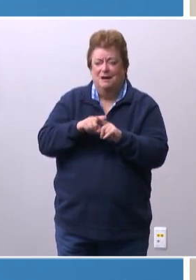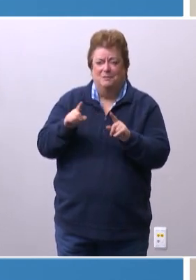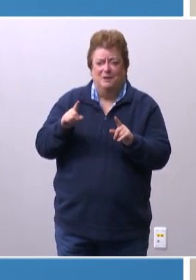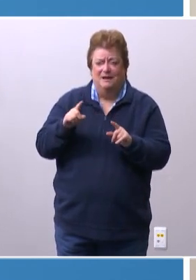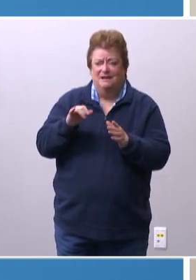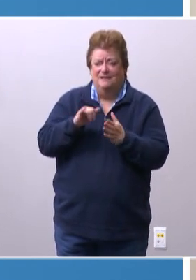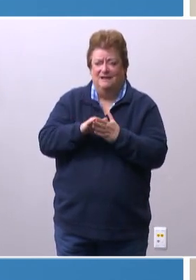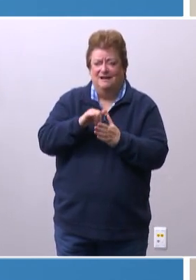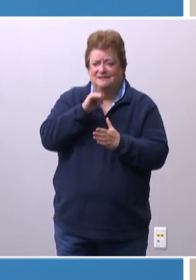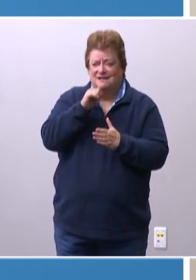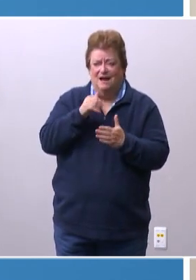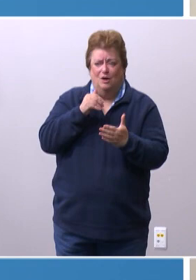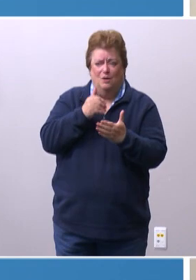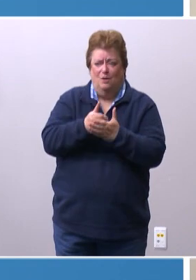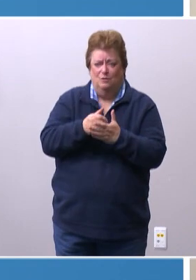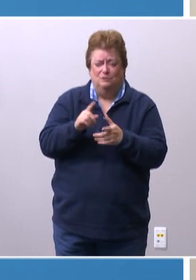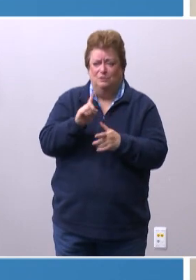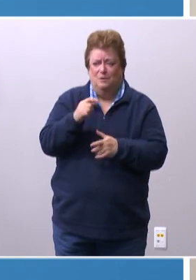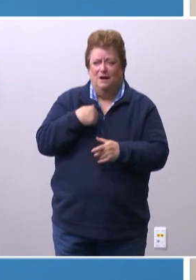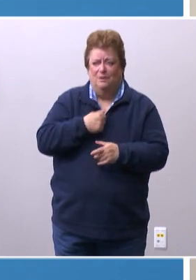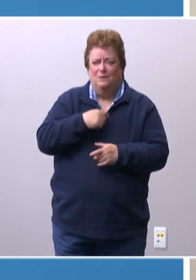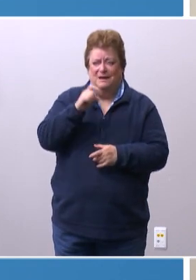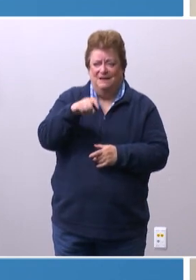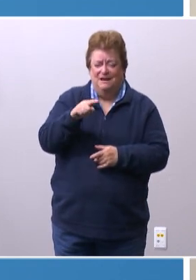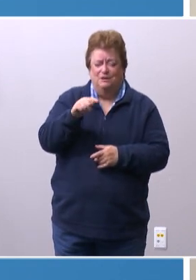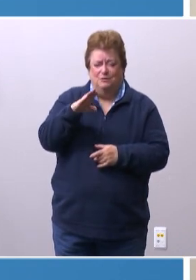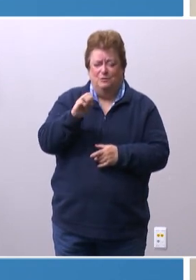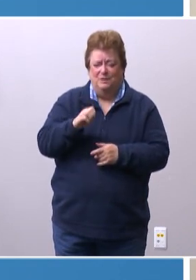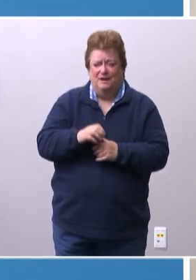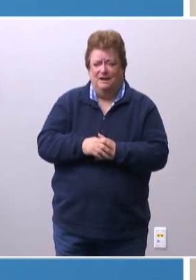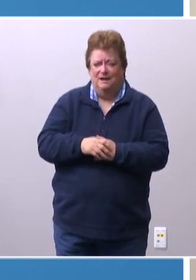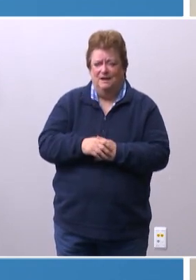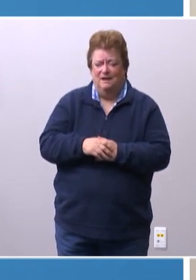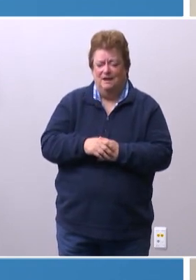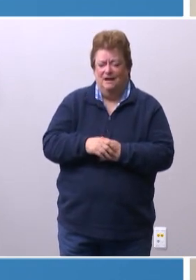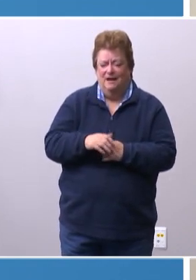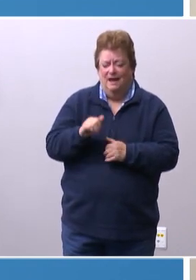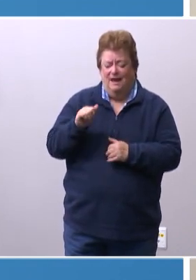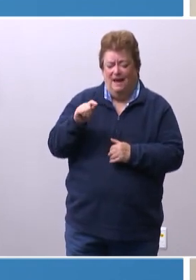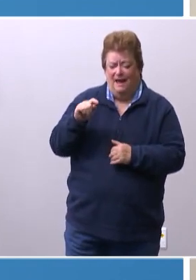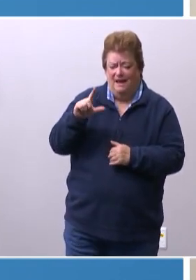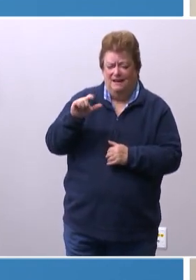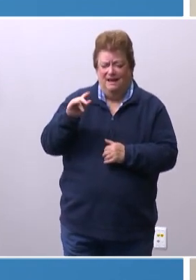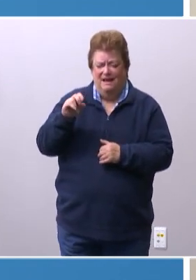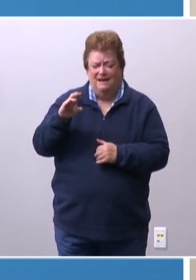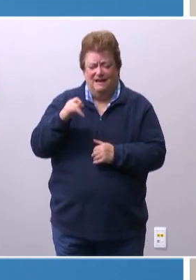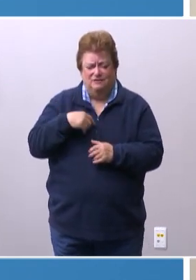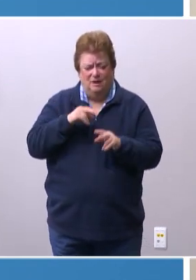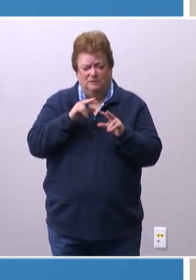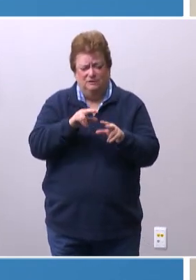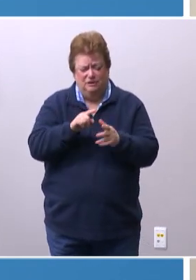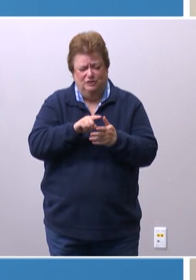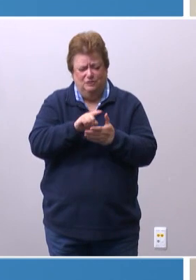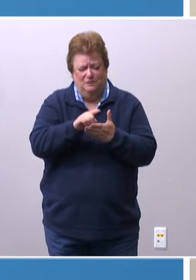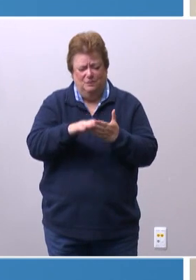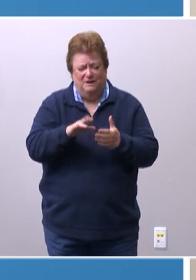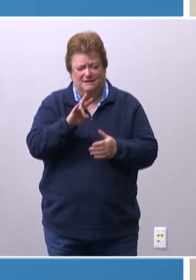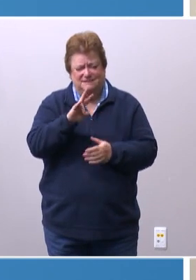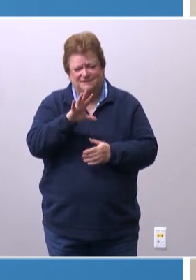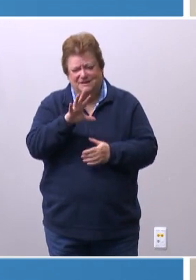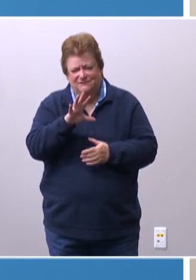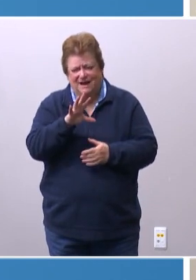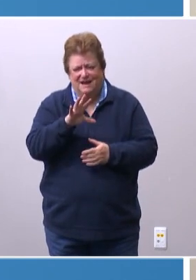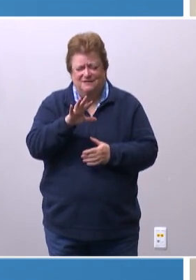not anywhere close to where we used to be. At Bryan, again, or I should say in Lancaster County, I was looking over the weekend, 75 give or